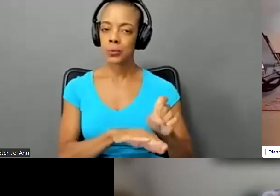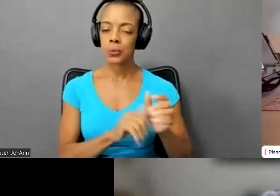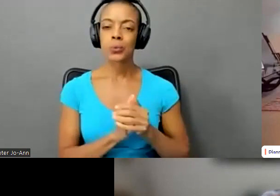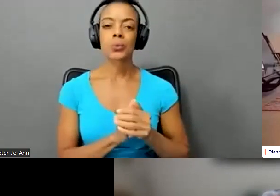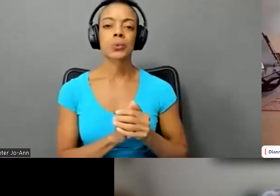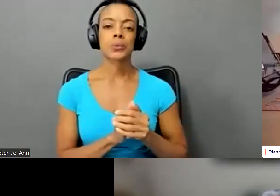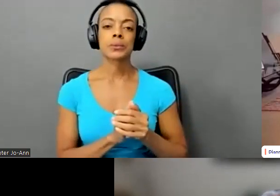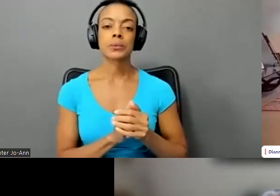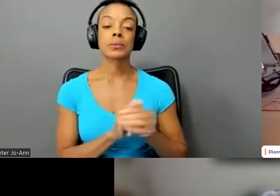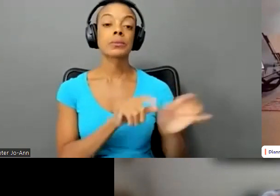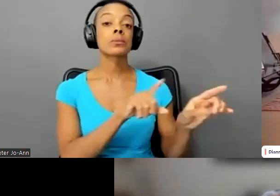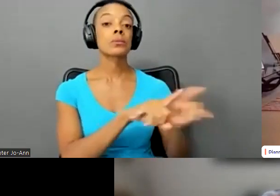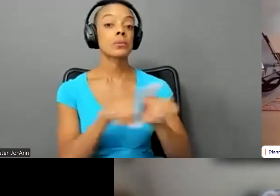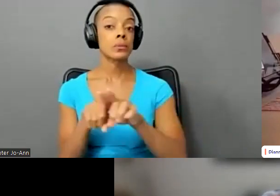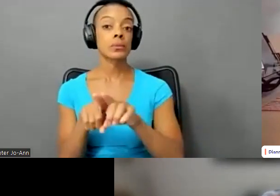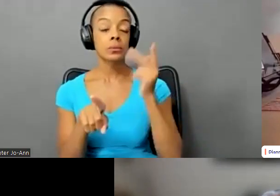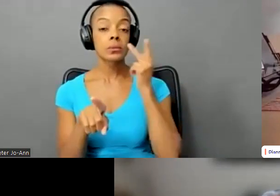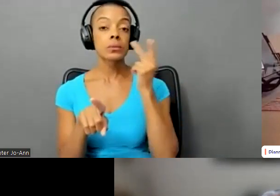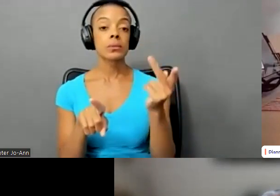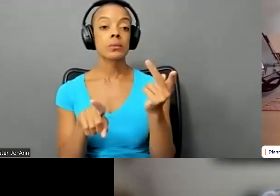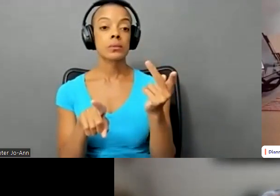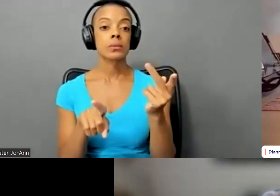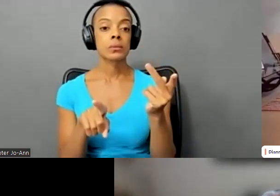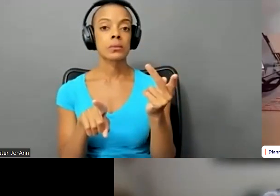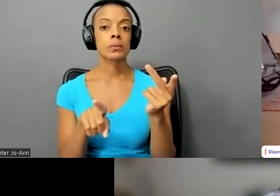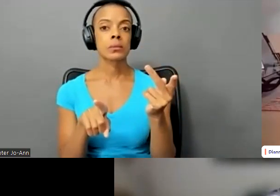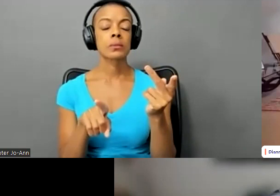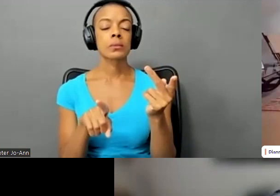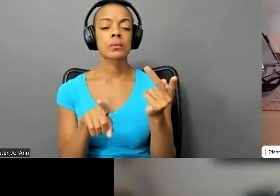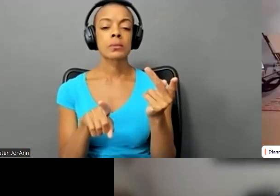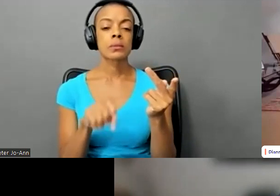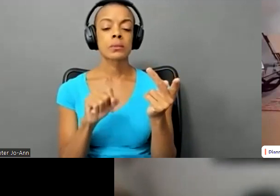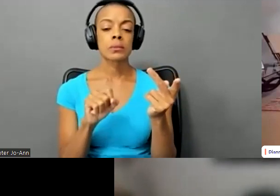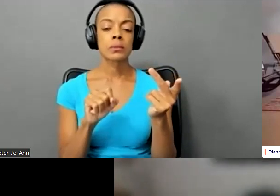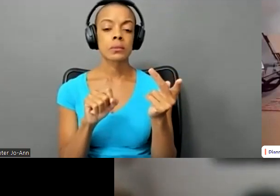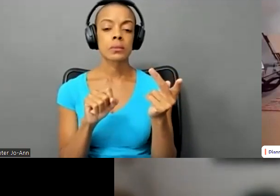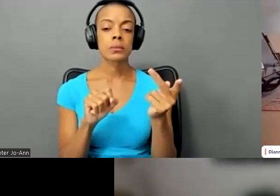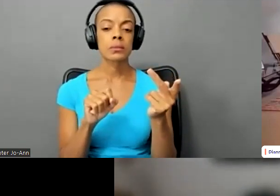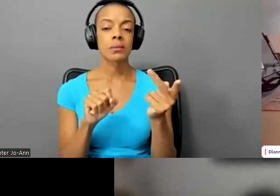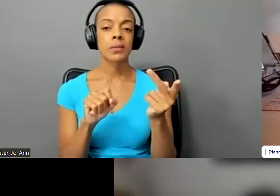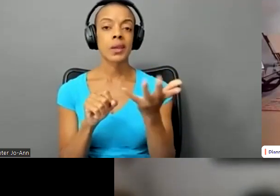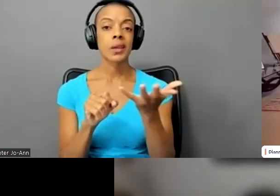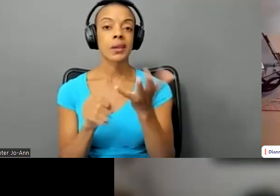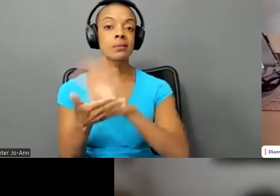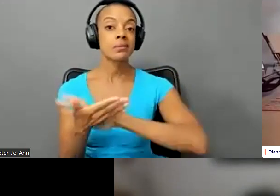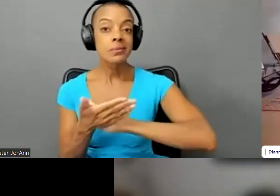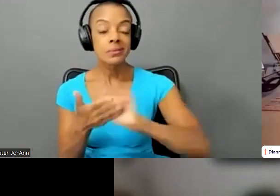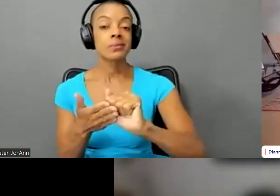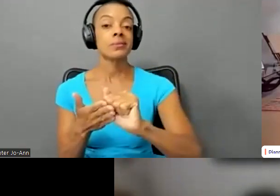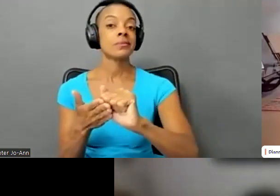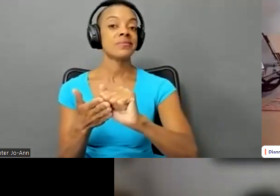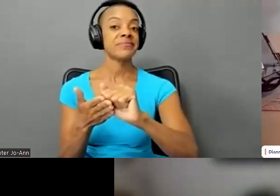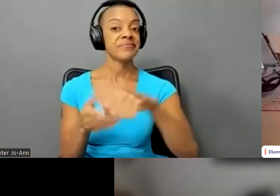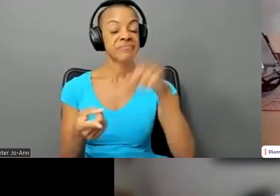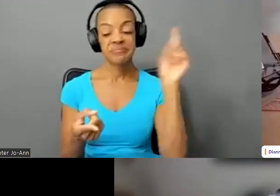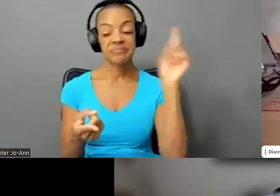often see at Onwa is really the erasure or the like voidness of Indigenous